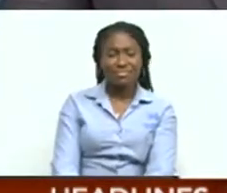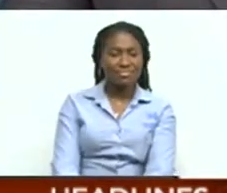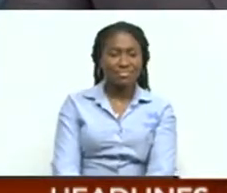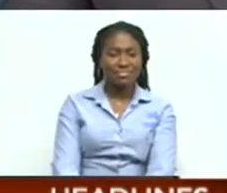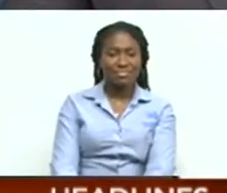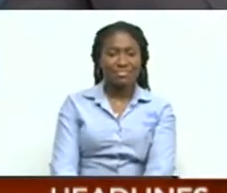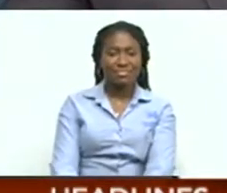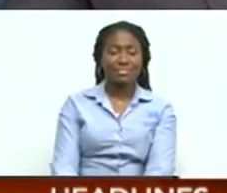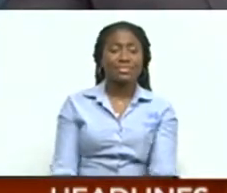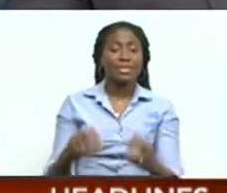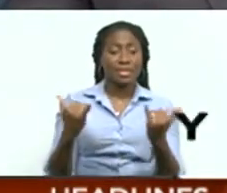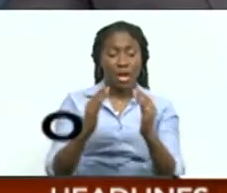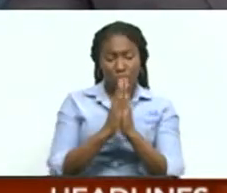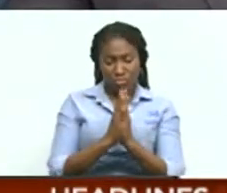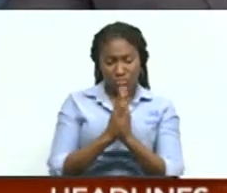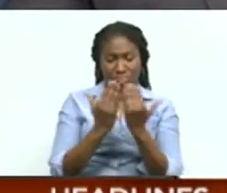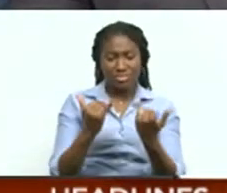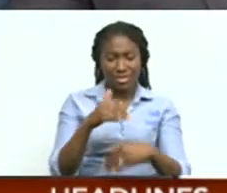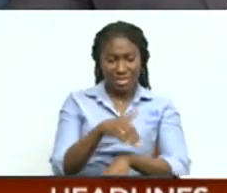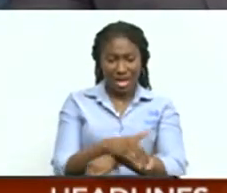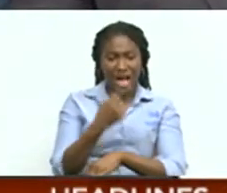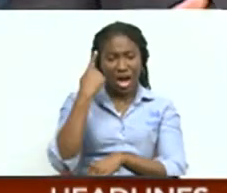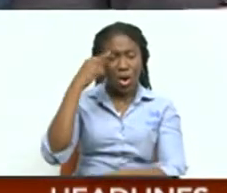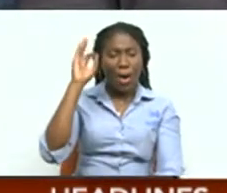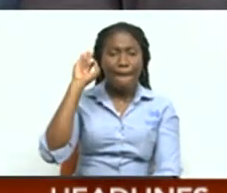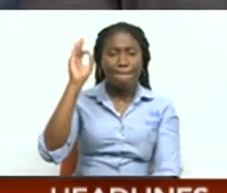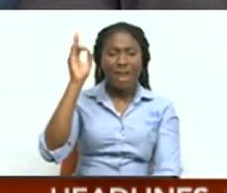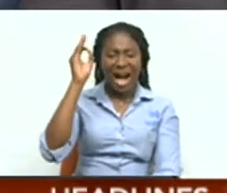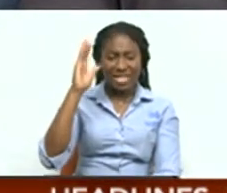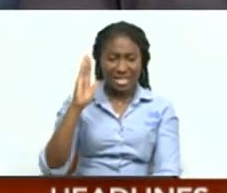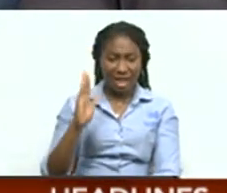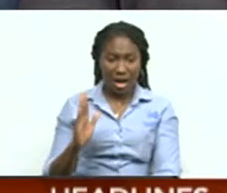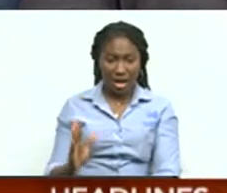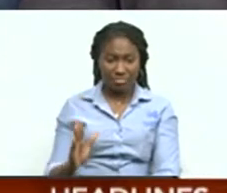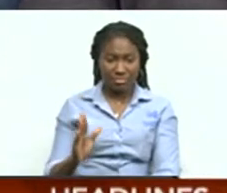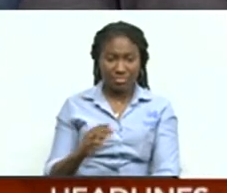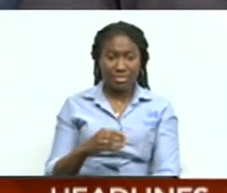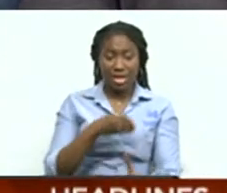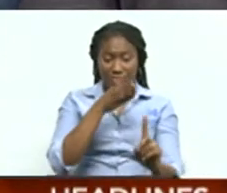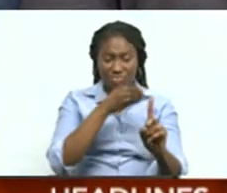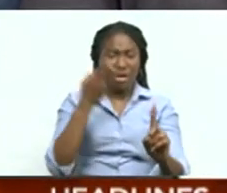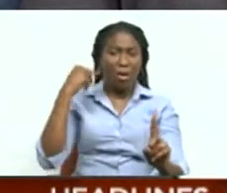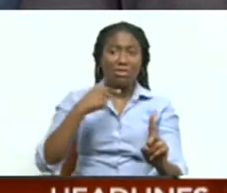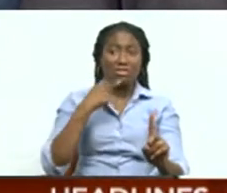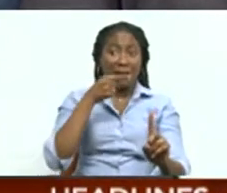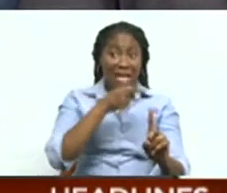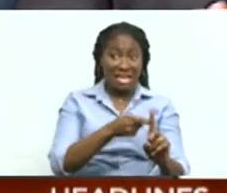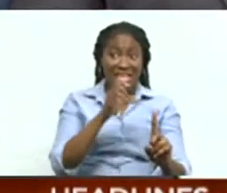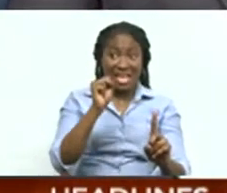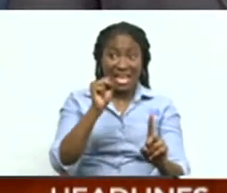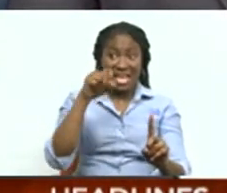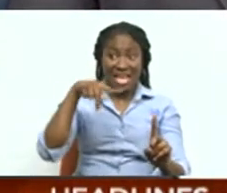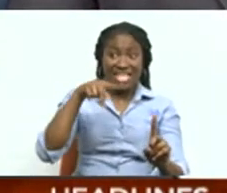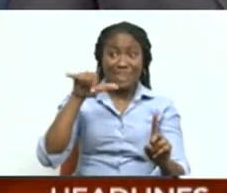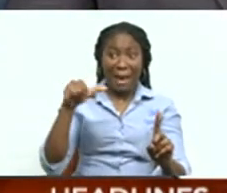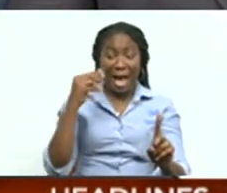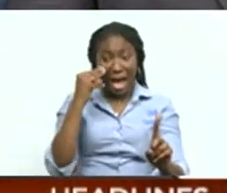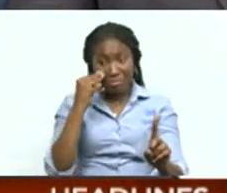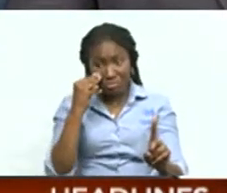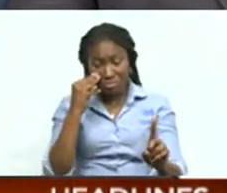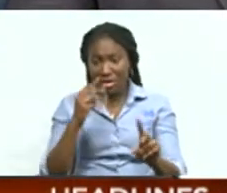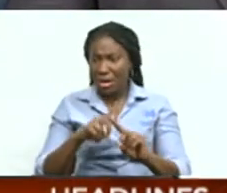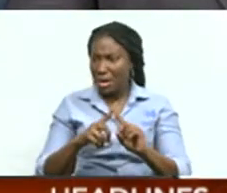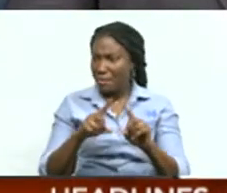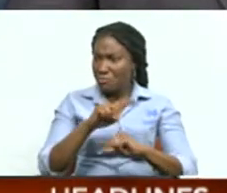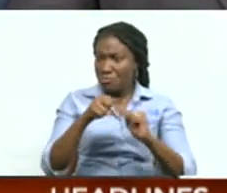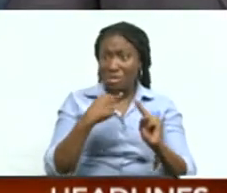pressed tonight for the safety of Pastor Ian Brown, the self-professed spy at the Strategic Services Agency. Relatives have not seen him since his home